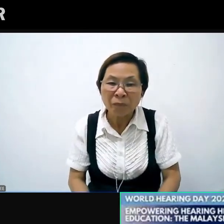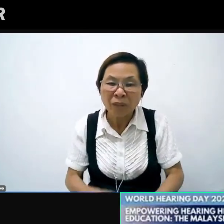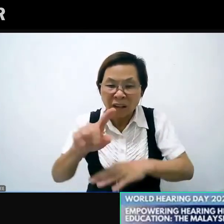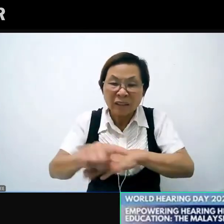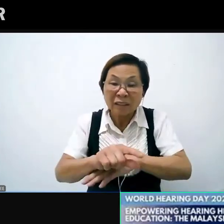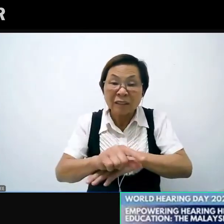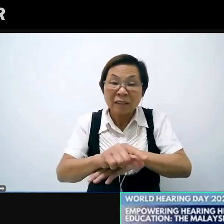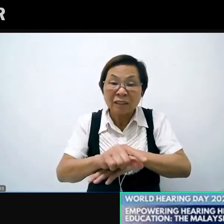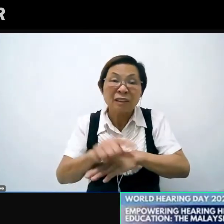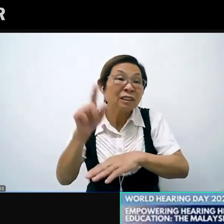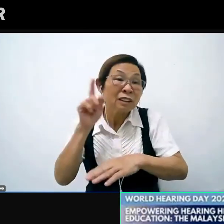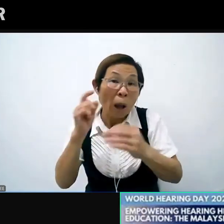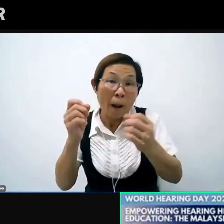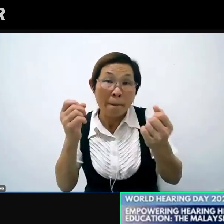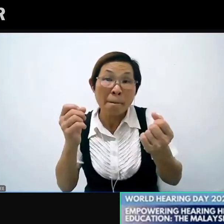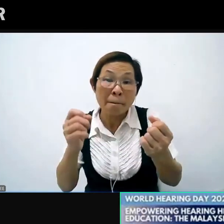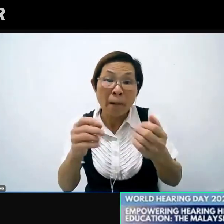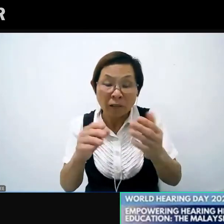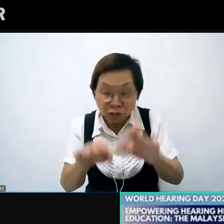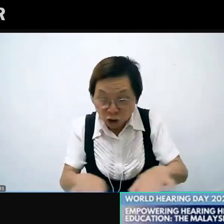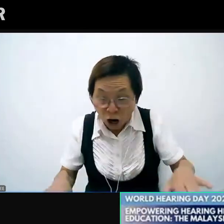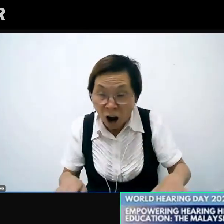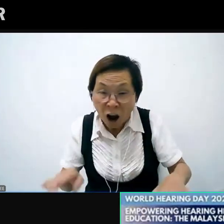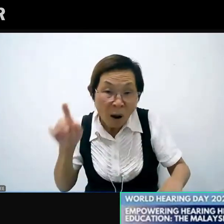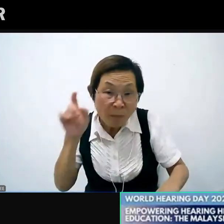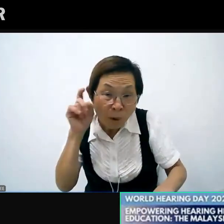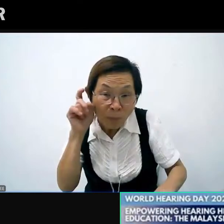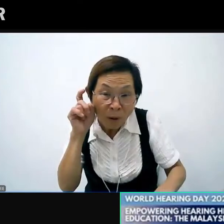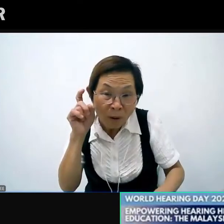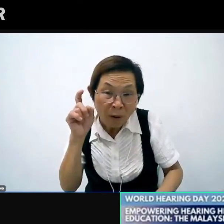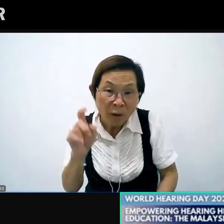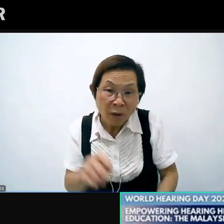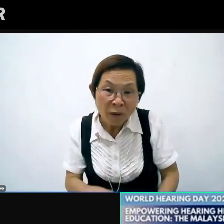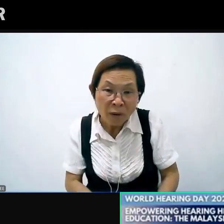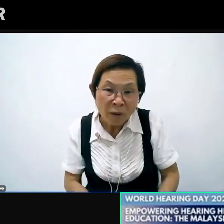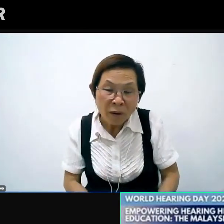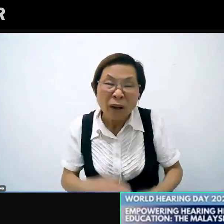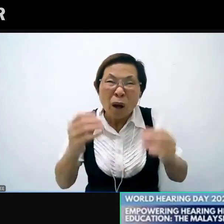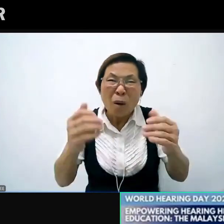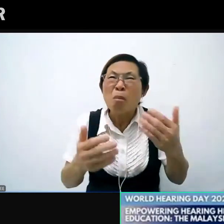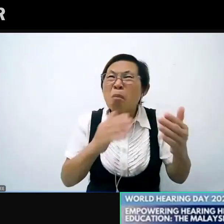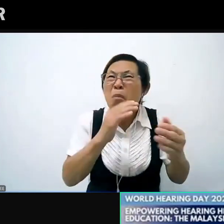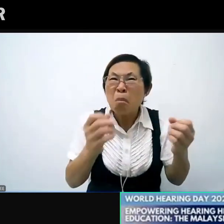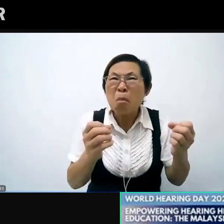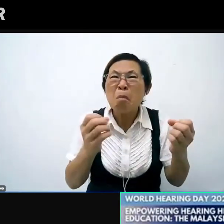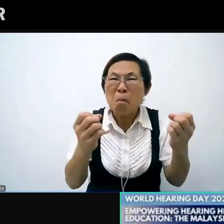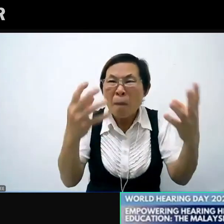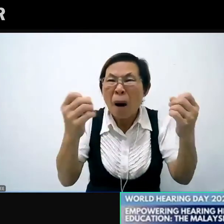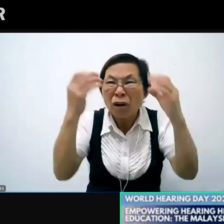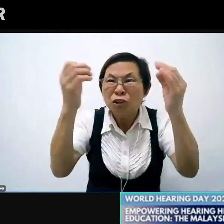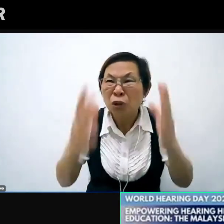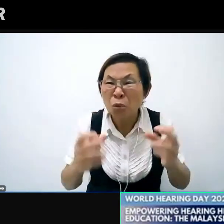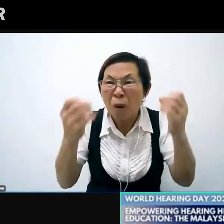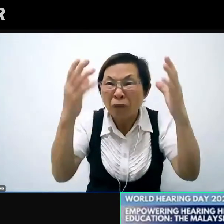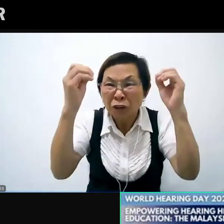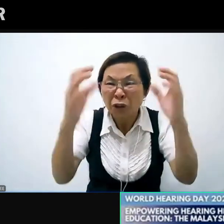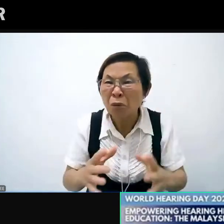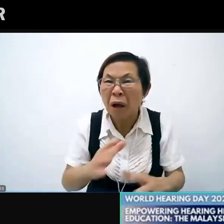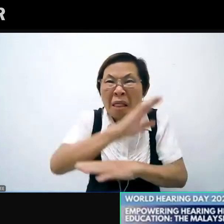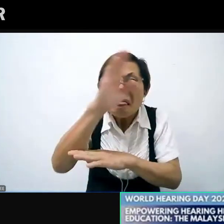of the teachers say they never hold the hearing aid and just see the hearing aid because they're really afraid to